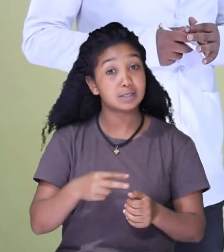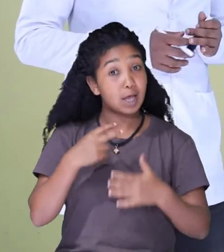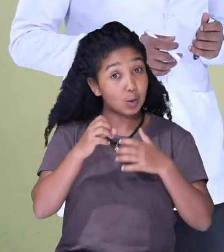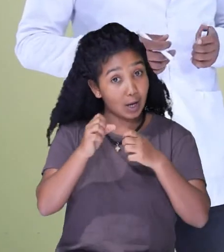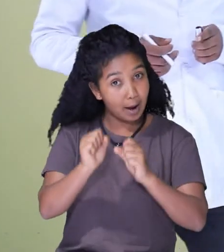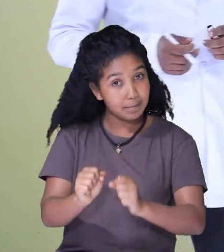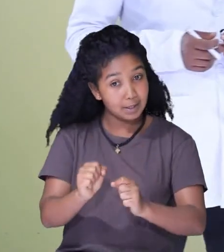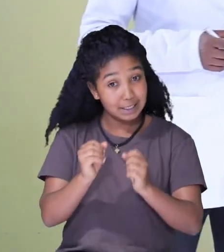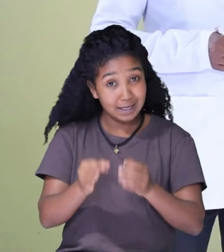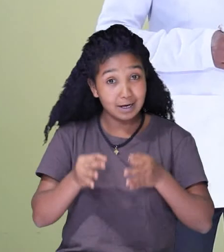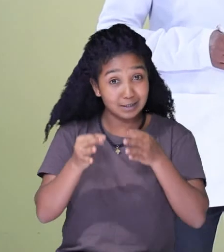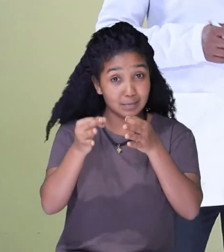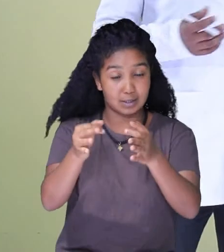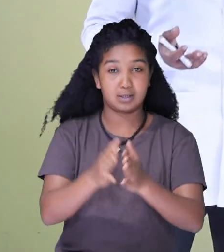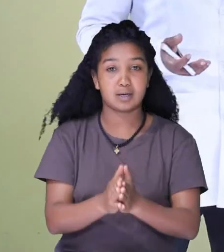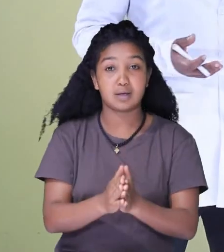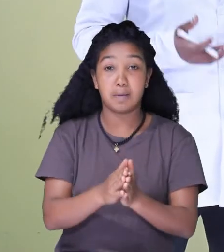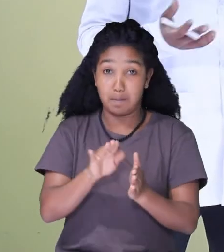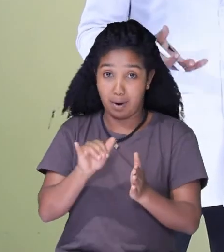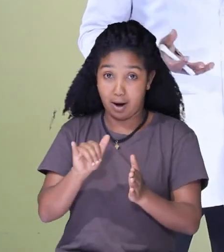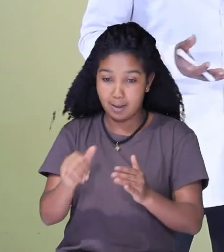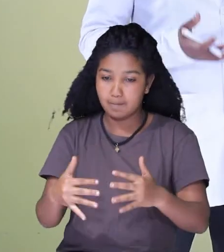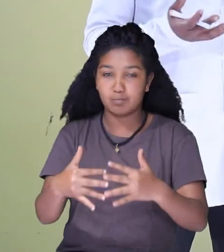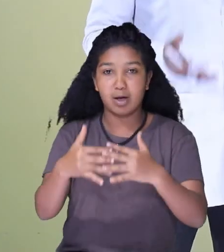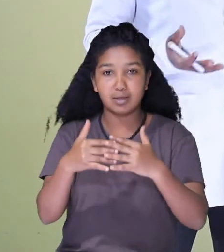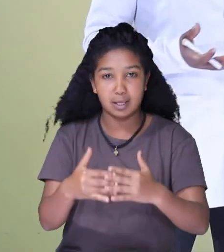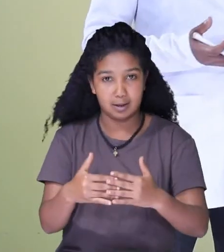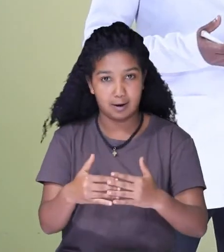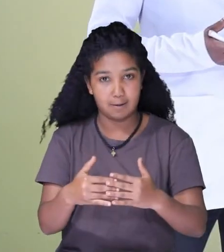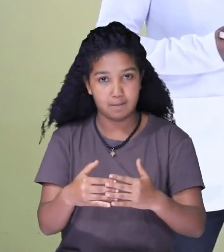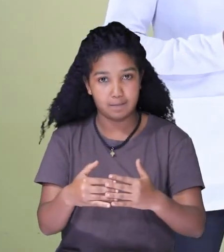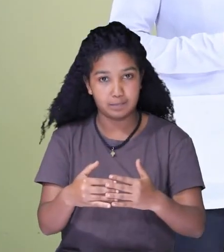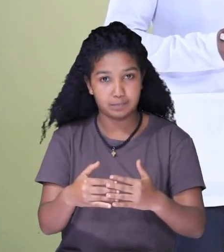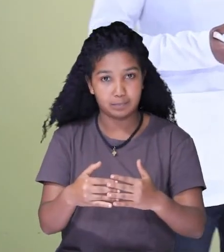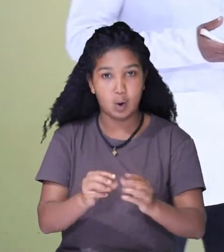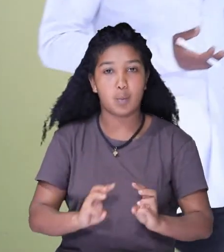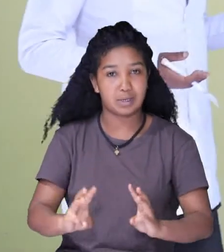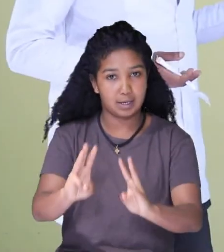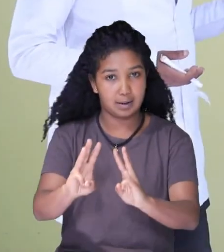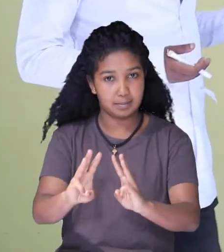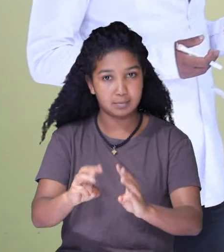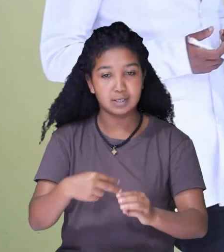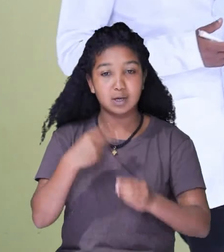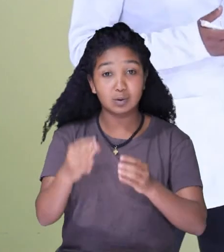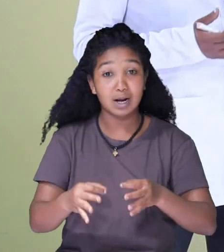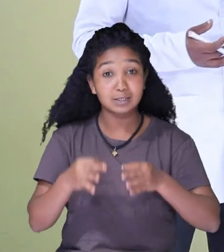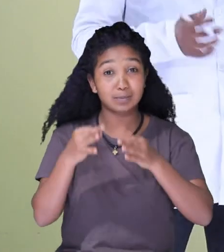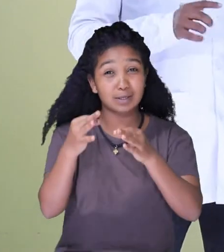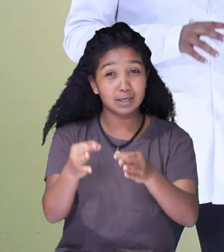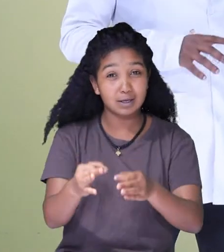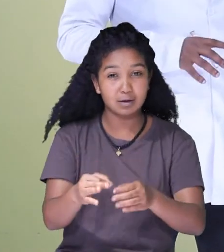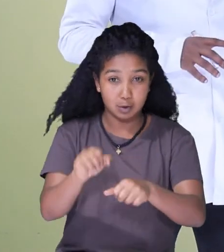can be transmitted by material or medium. Sound transmitted